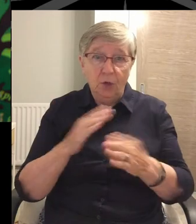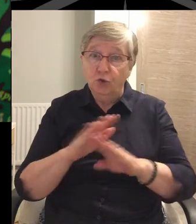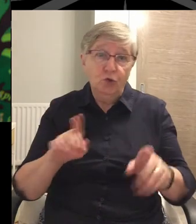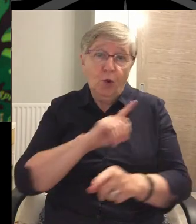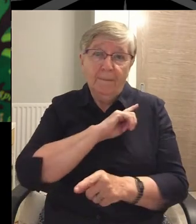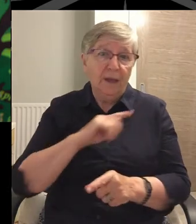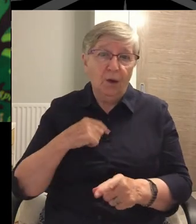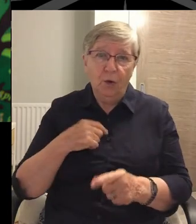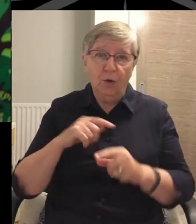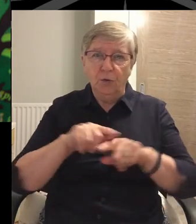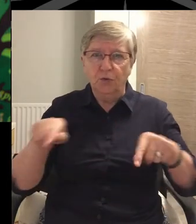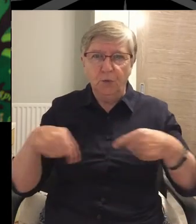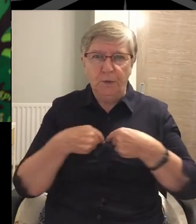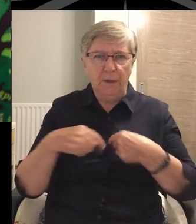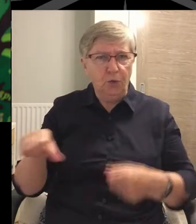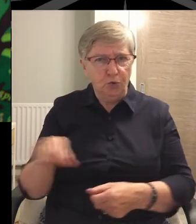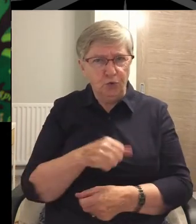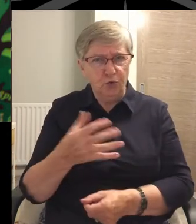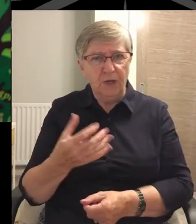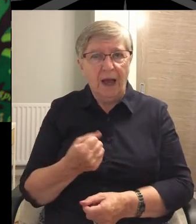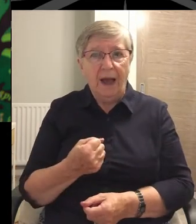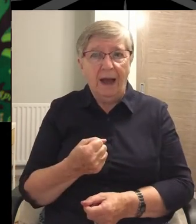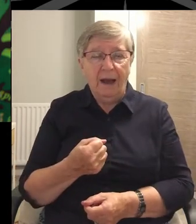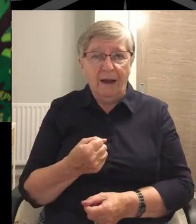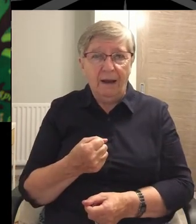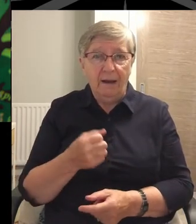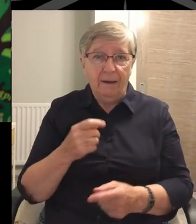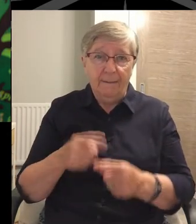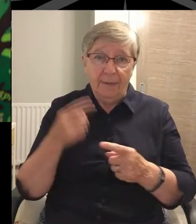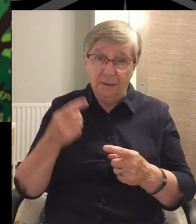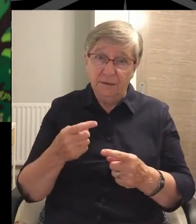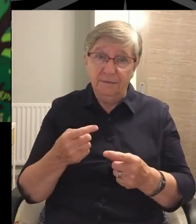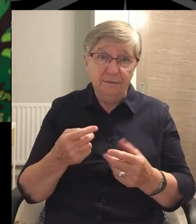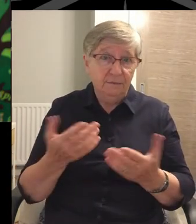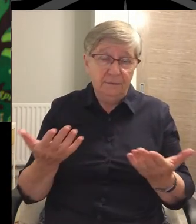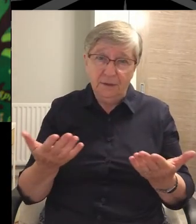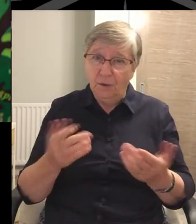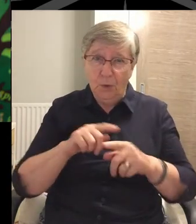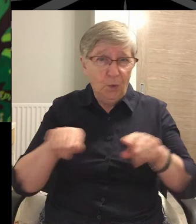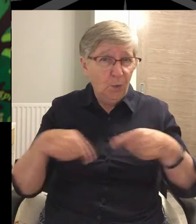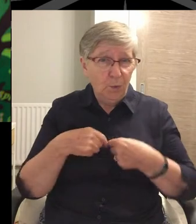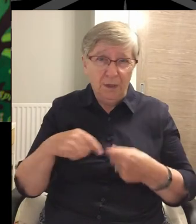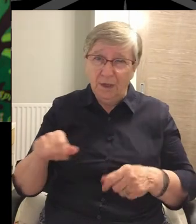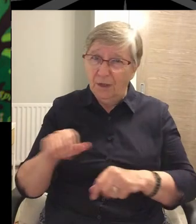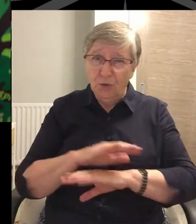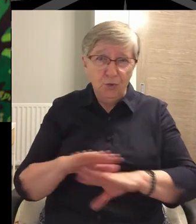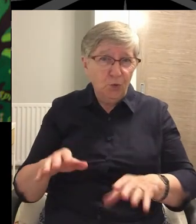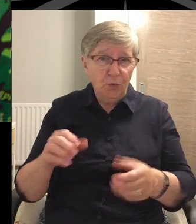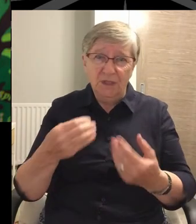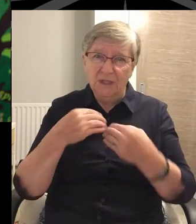not because we deserve, but in fact, in spite of the fact we don't deserve.